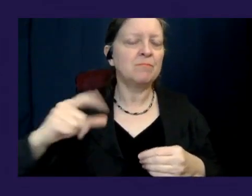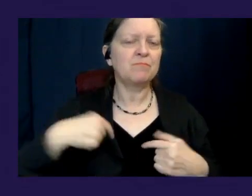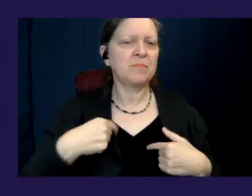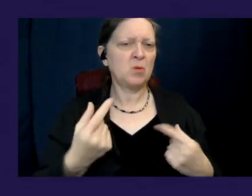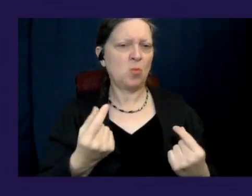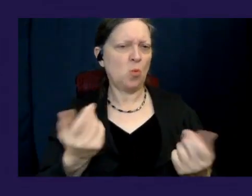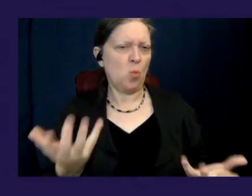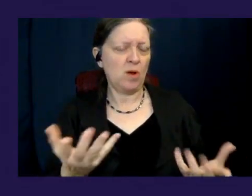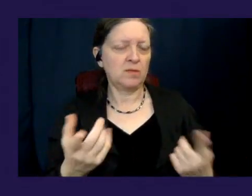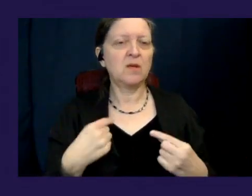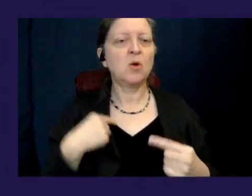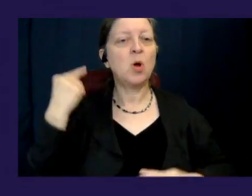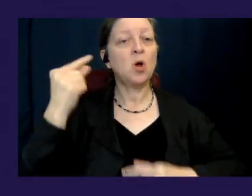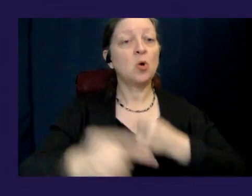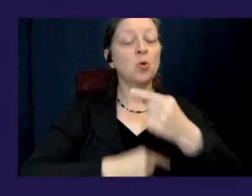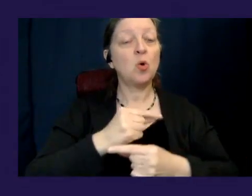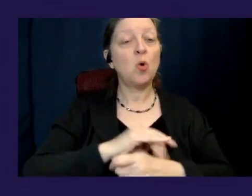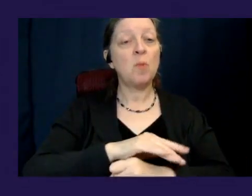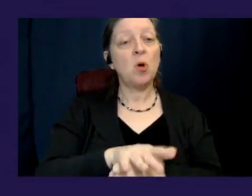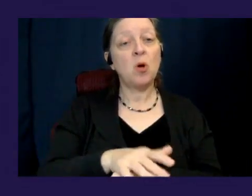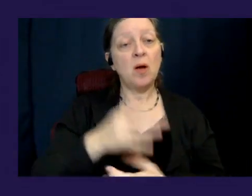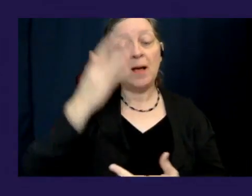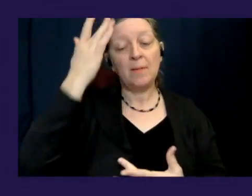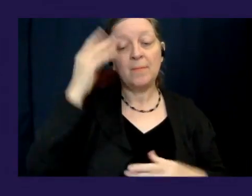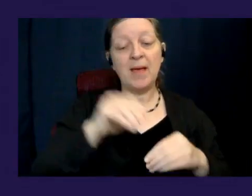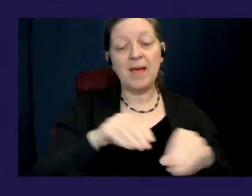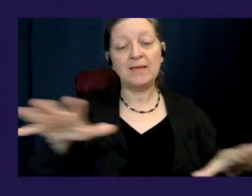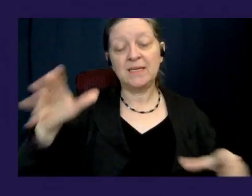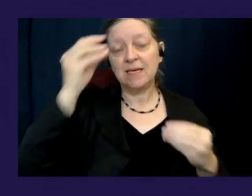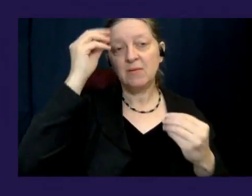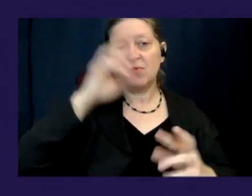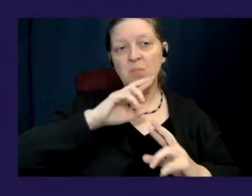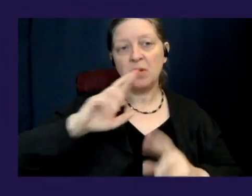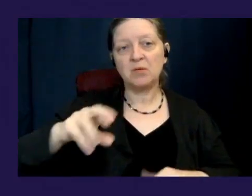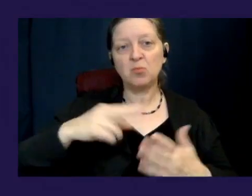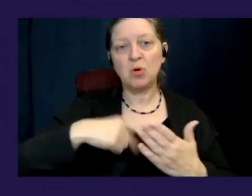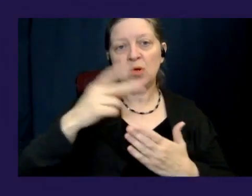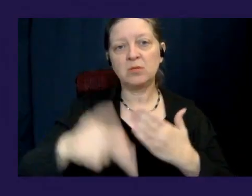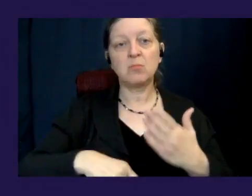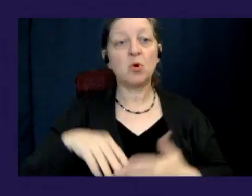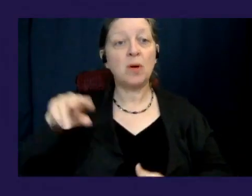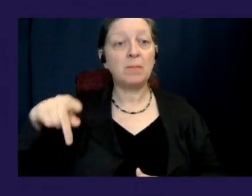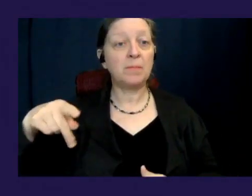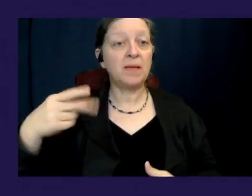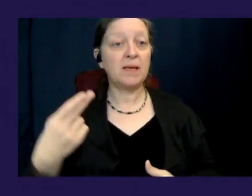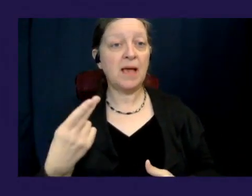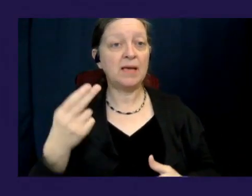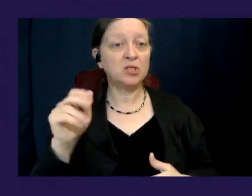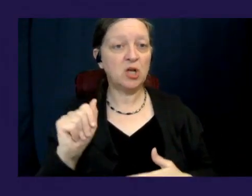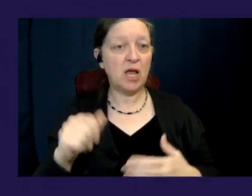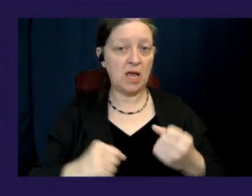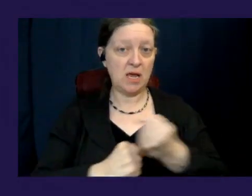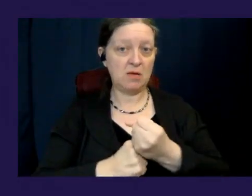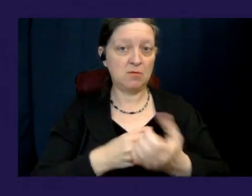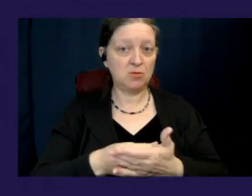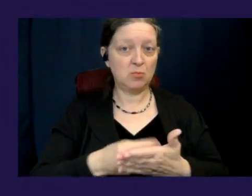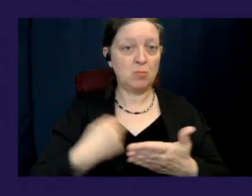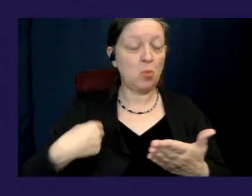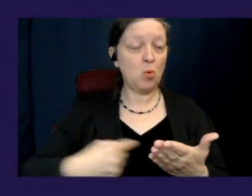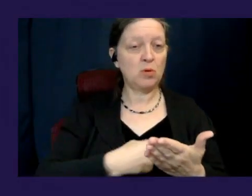pandemic information response program. We're financed by BHA, and for the past 2 years, we've been addressing the